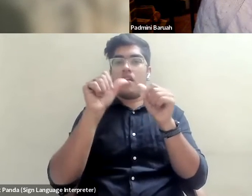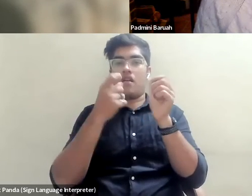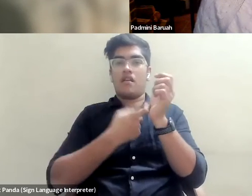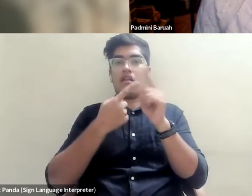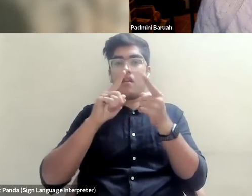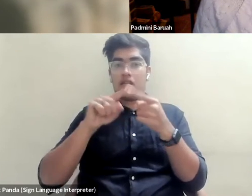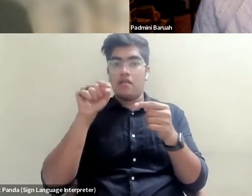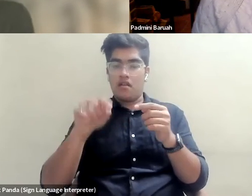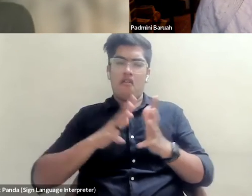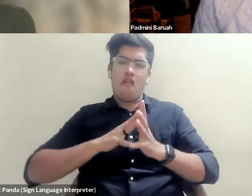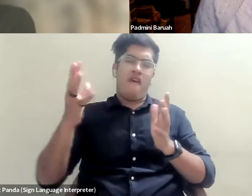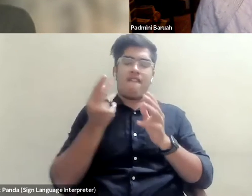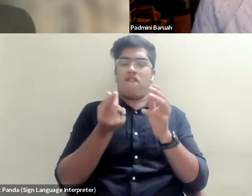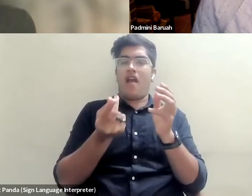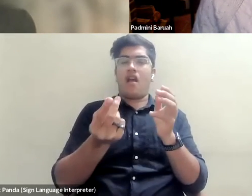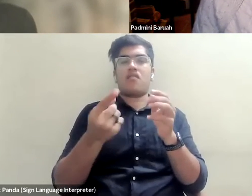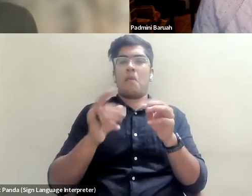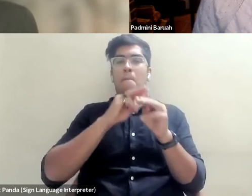out burgers.